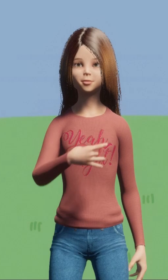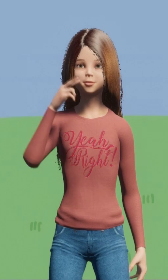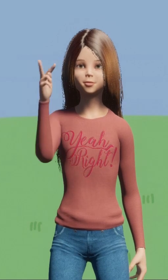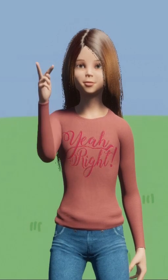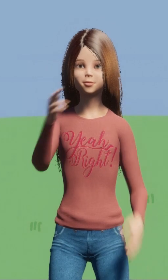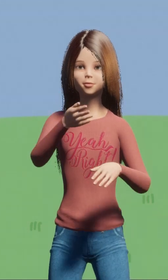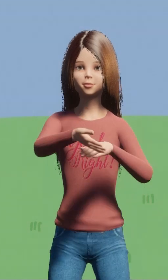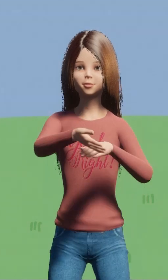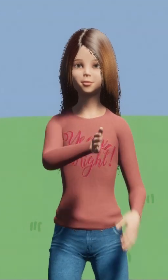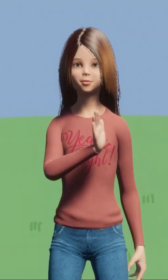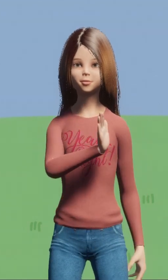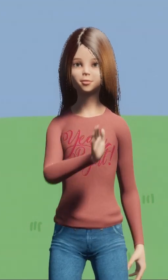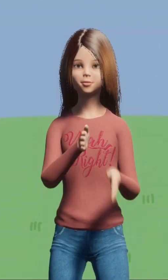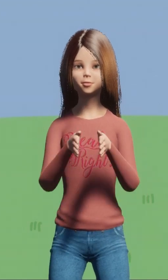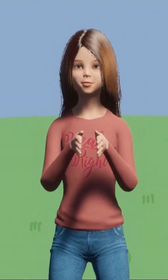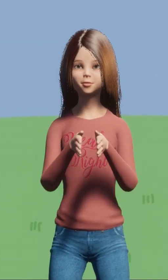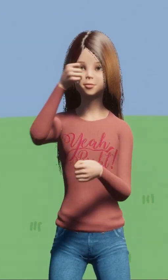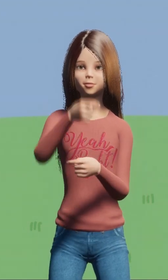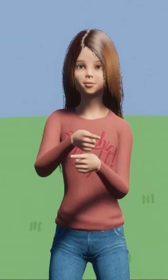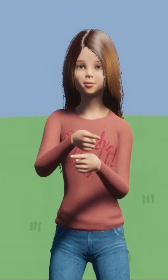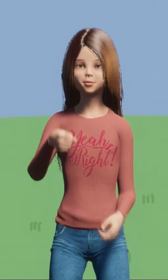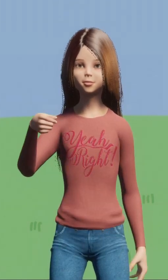Peppa likes to look after her little brother George.